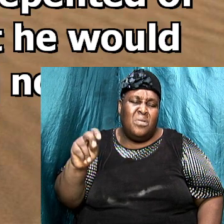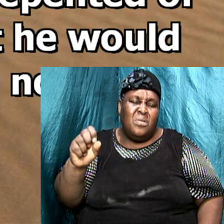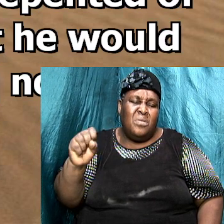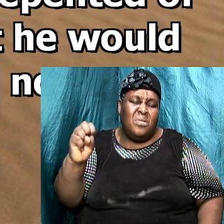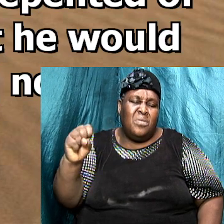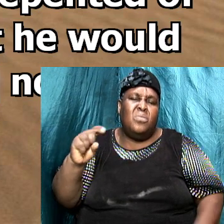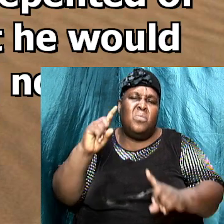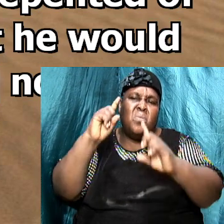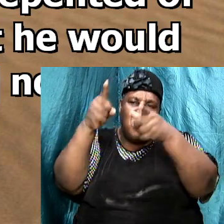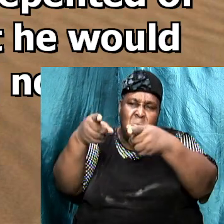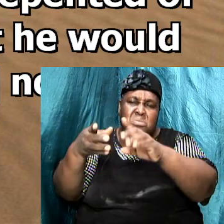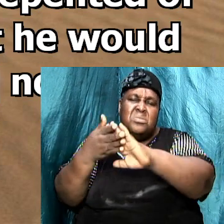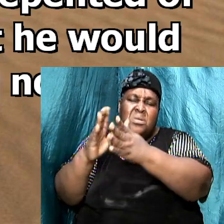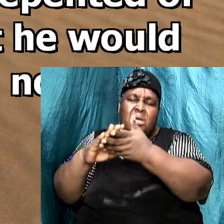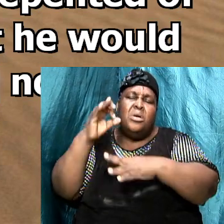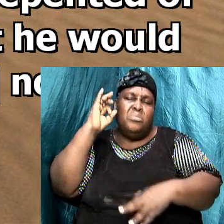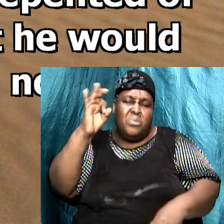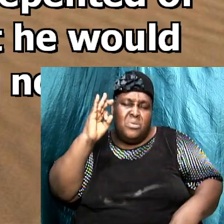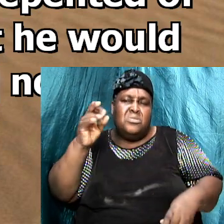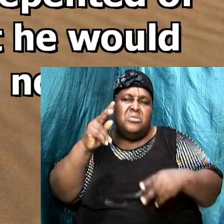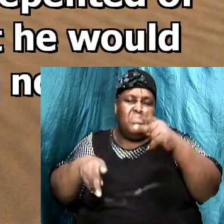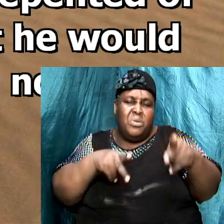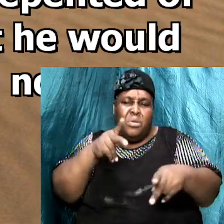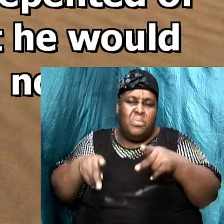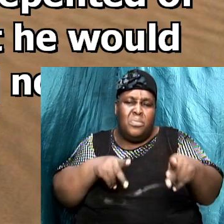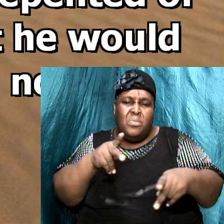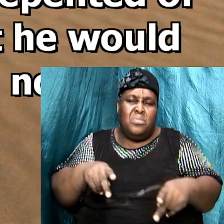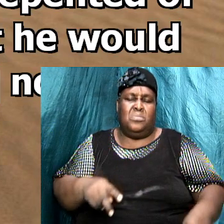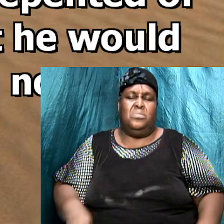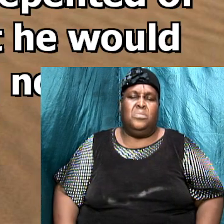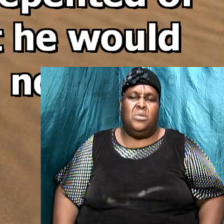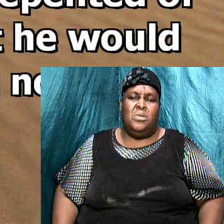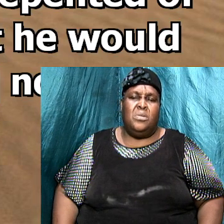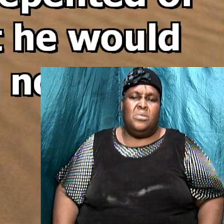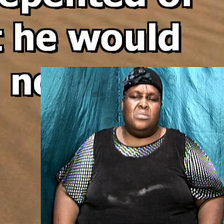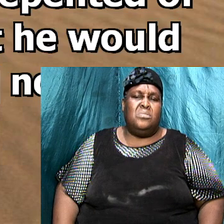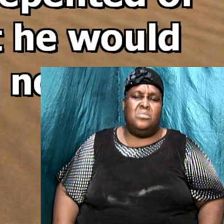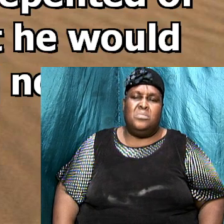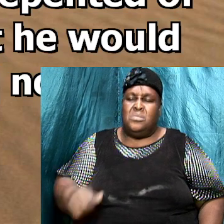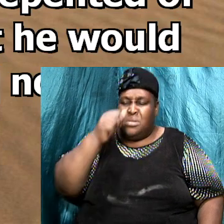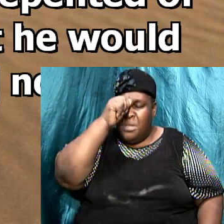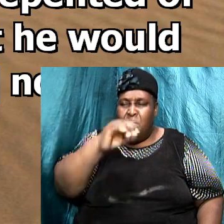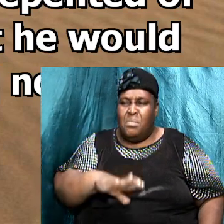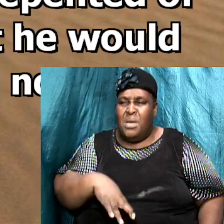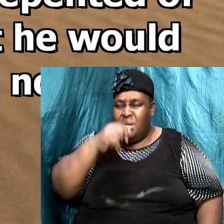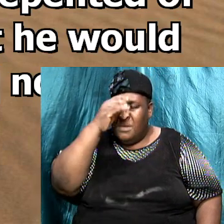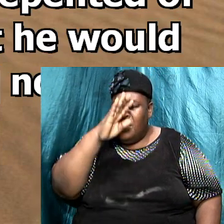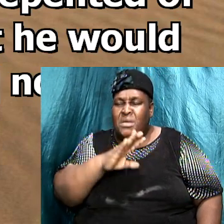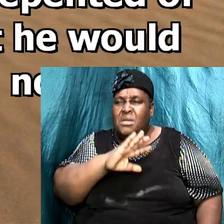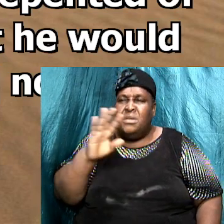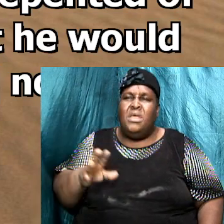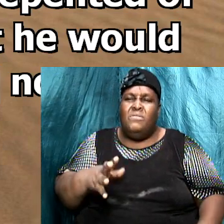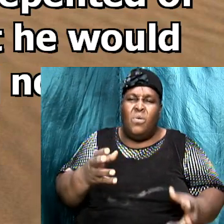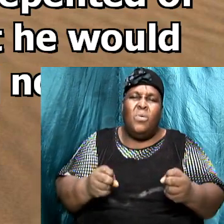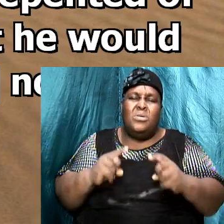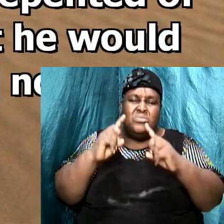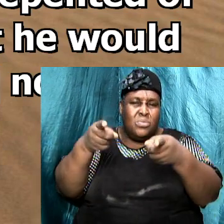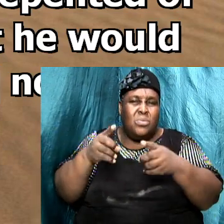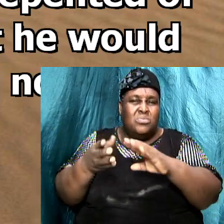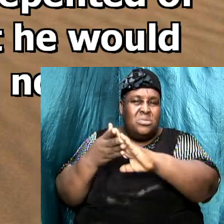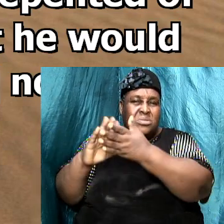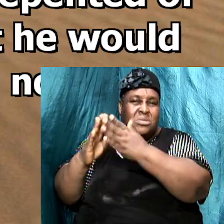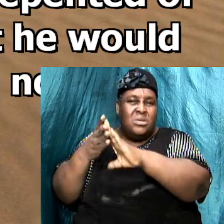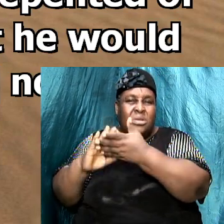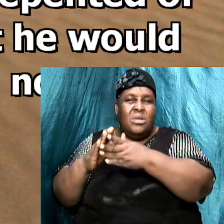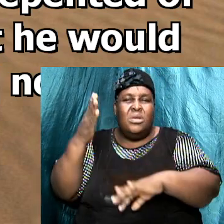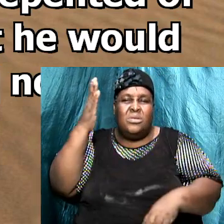to Nineveh, preach to them. But no, Jonah did not want to go down to Nineveh, because look here, he knew that